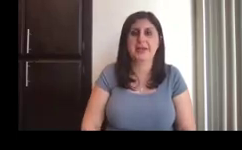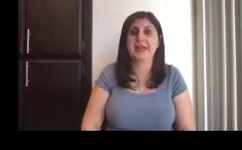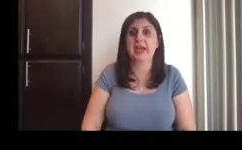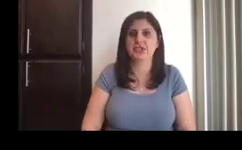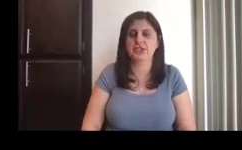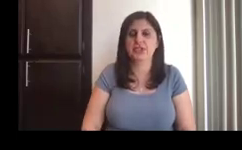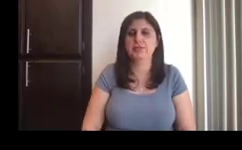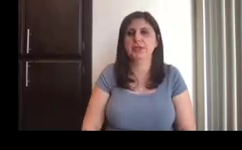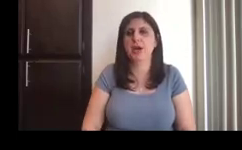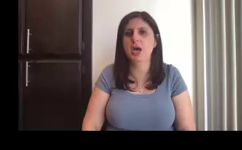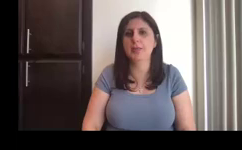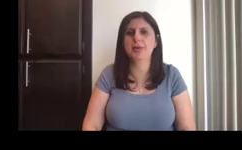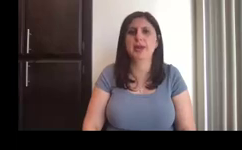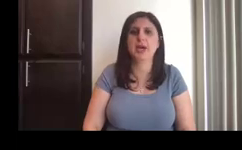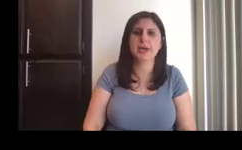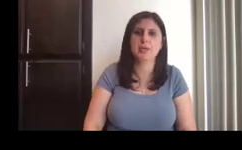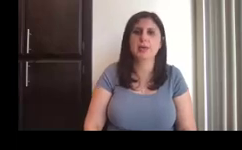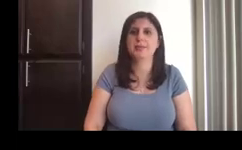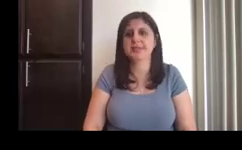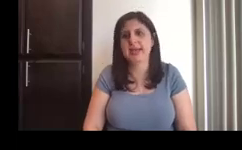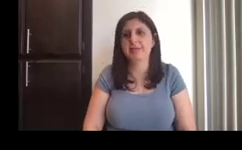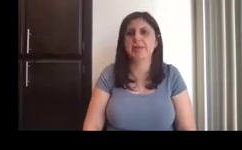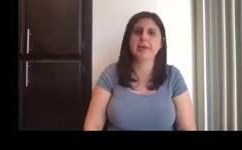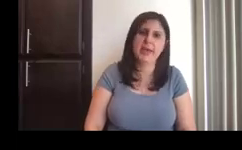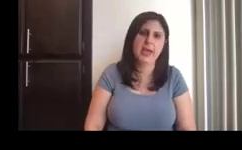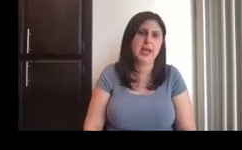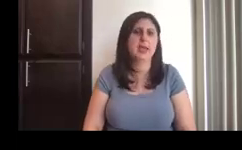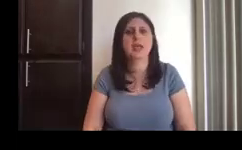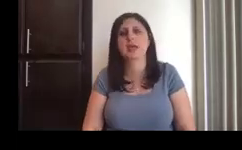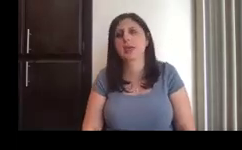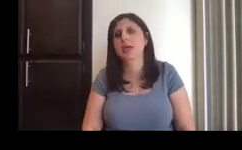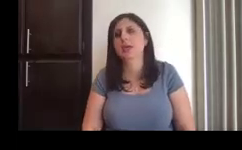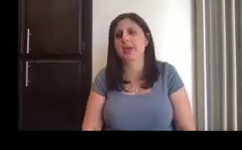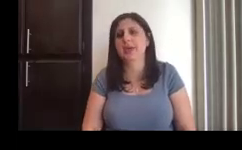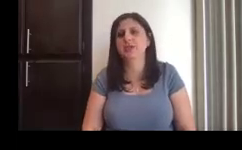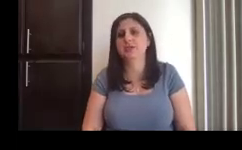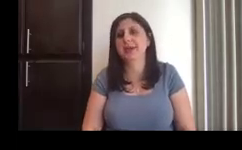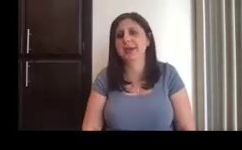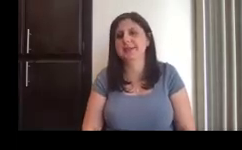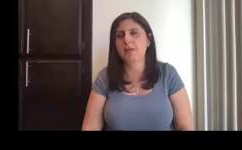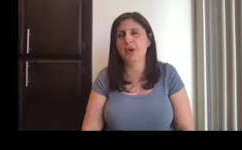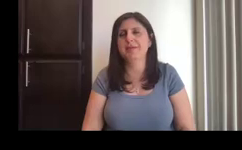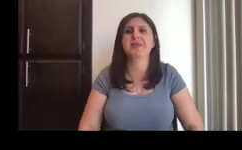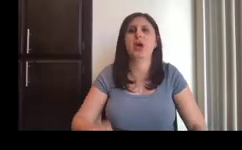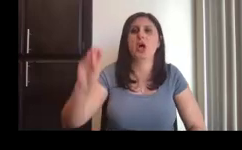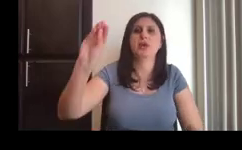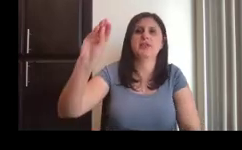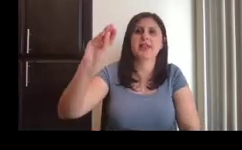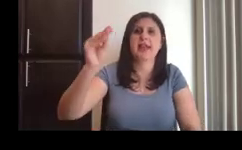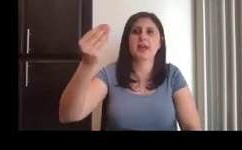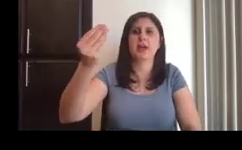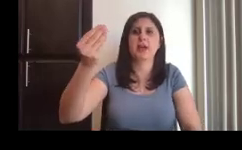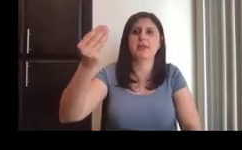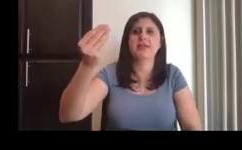All right, now the actions. To put on, put under, put beside, put behind. Okay, to put in somewhere, all